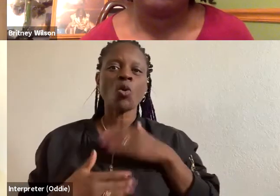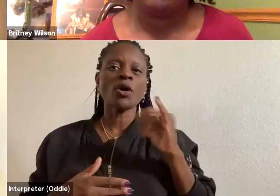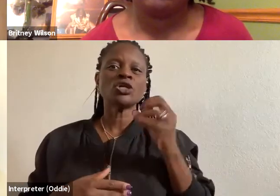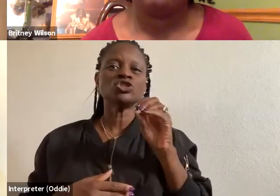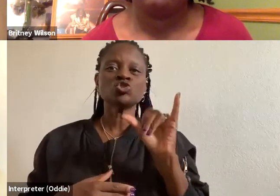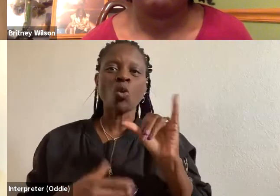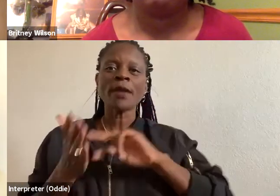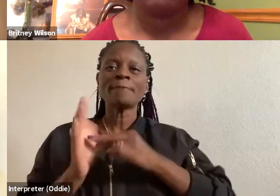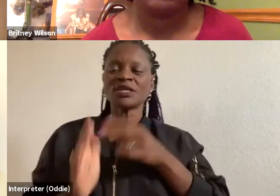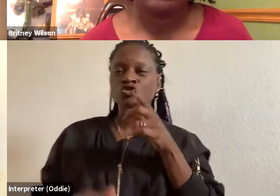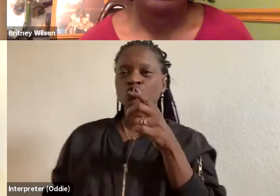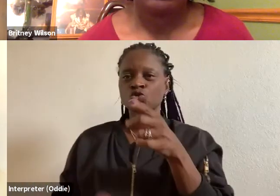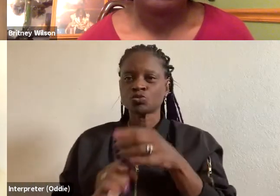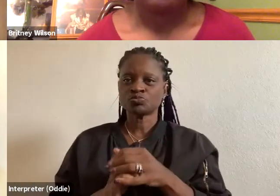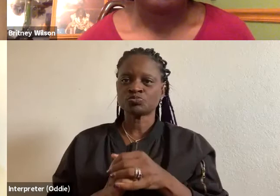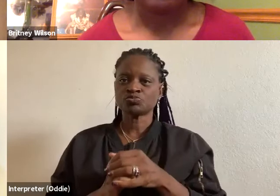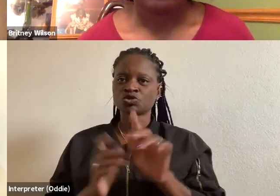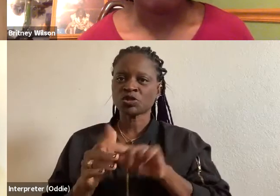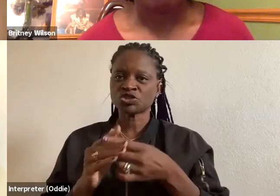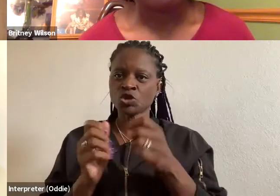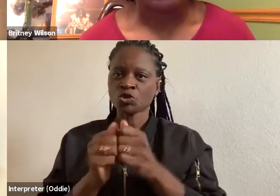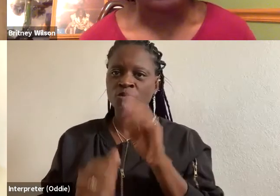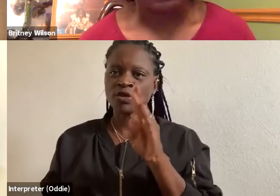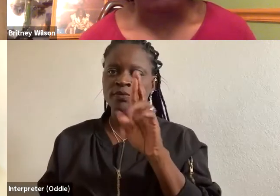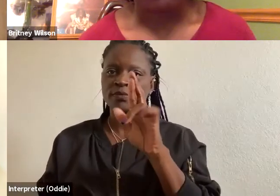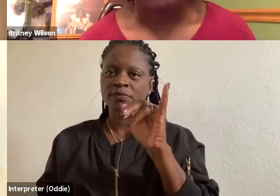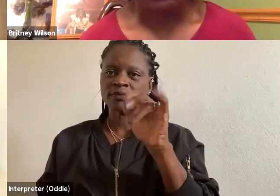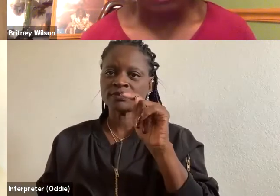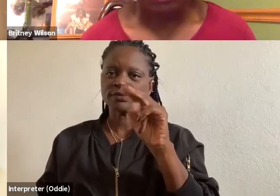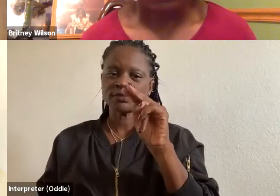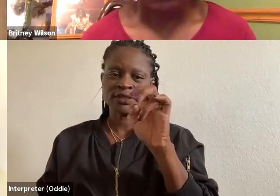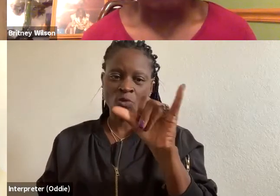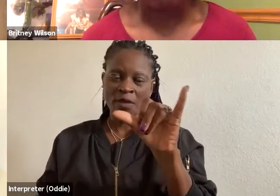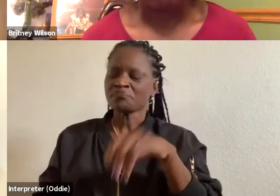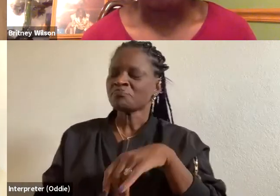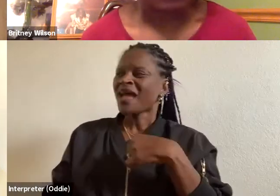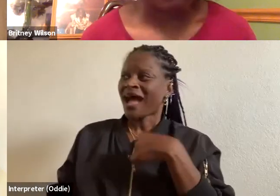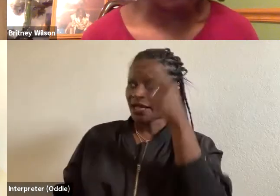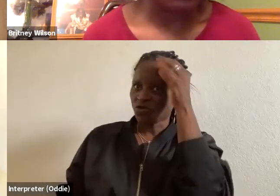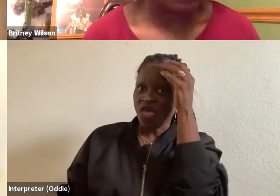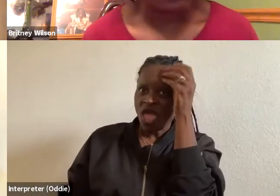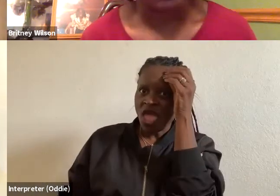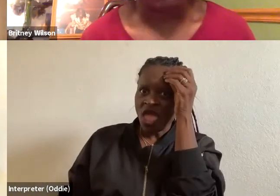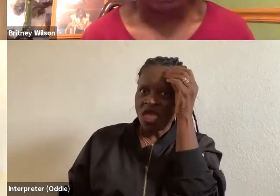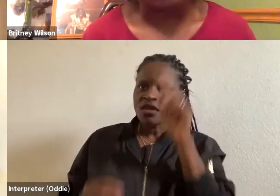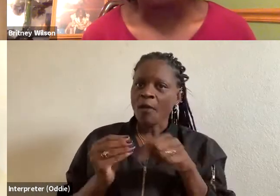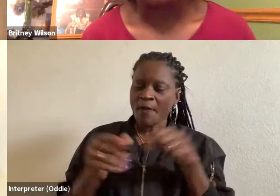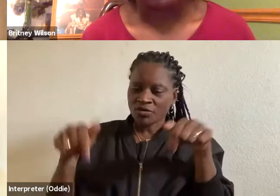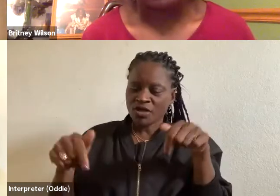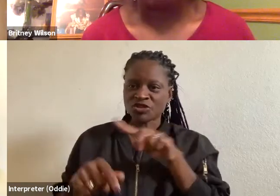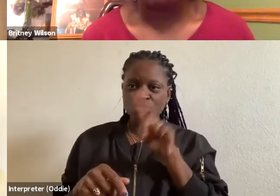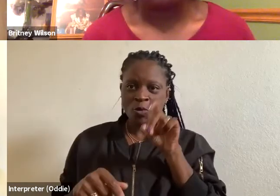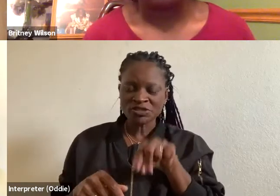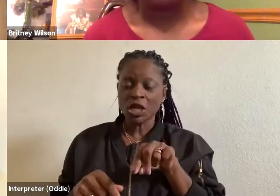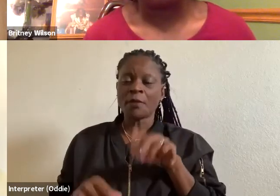we start with Brittany? Yeah, I really had to think about this question because if we're being honest, when Alice first